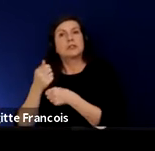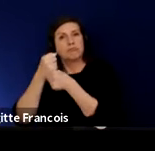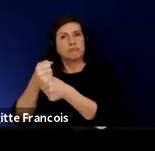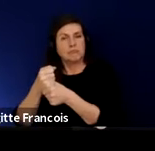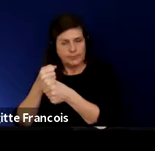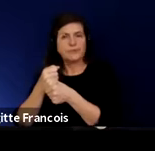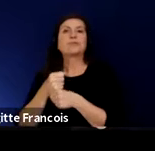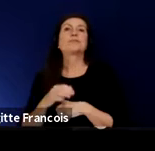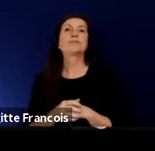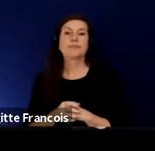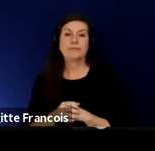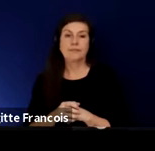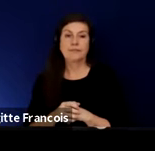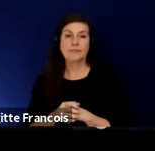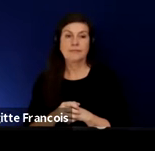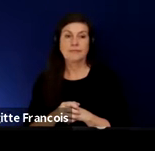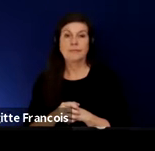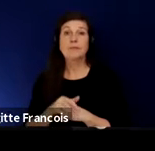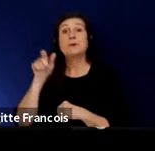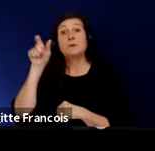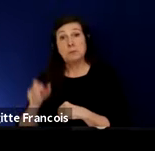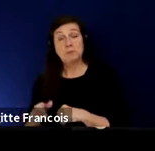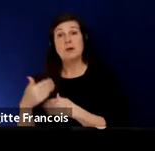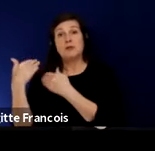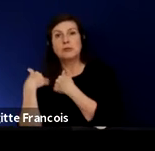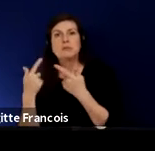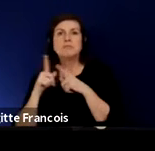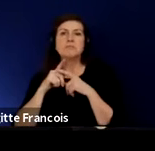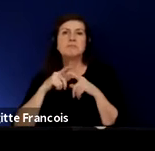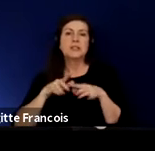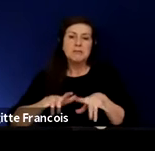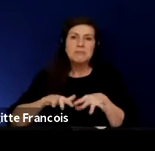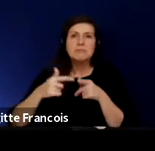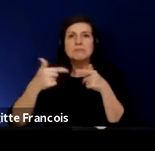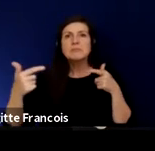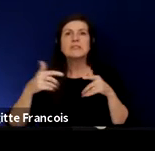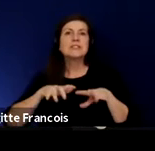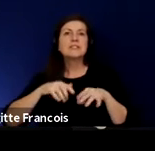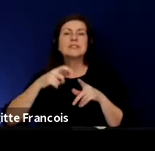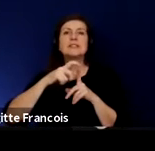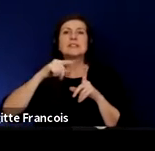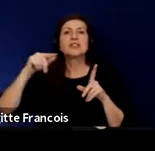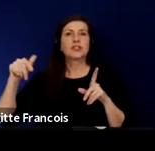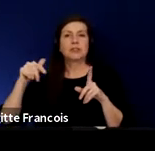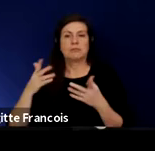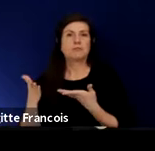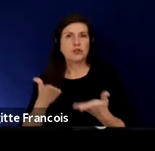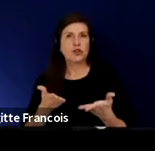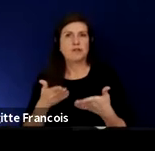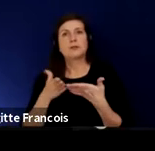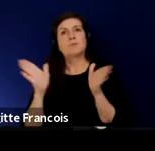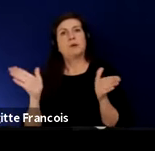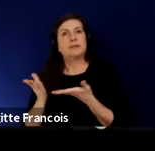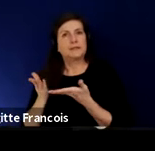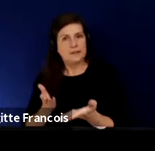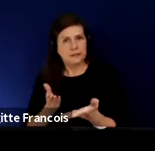with disabilities. We have people responsible for digital services in the public sector. We have professionals from the